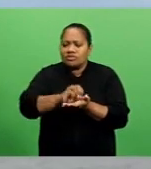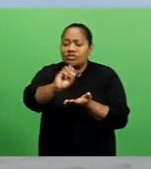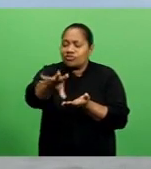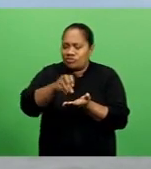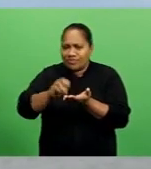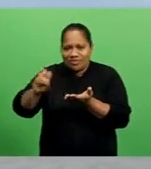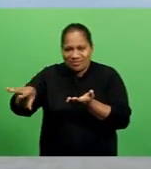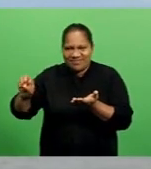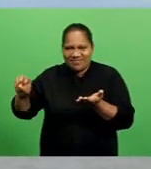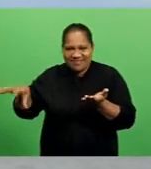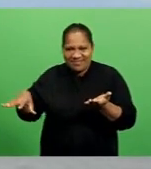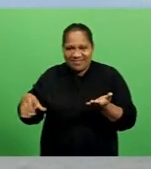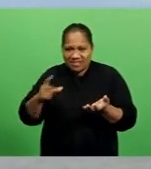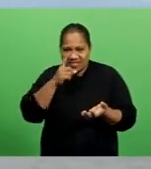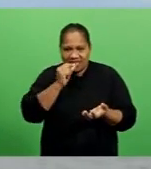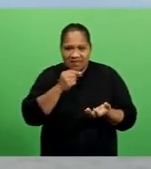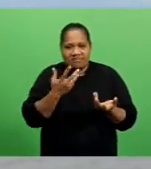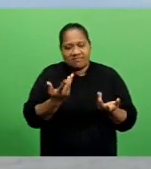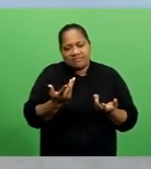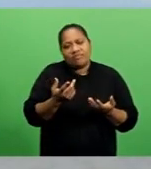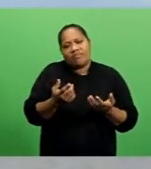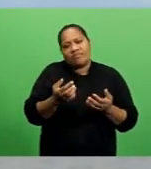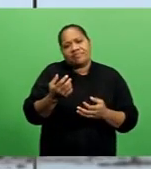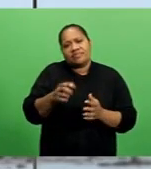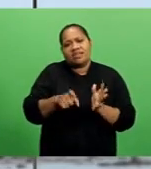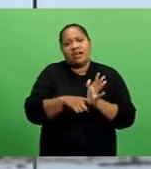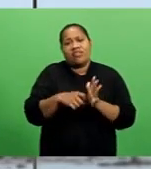by RFMF or other agencies.